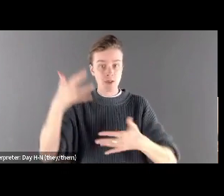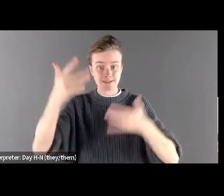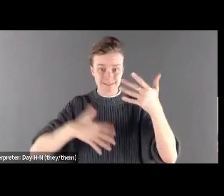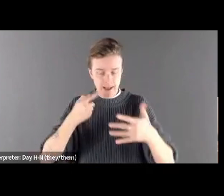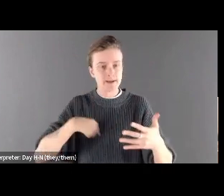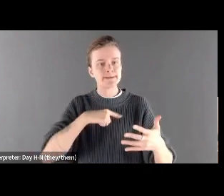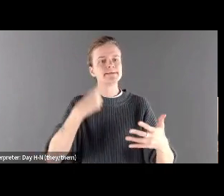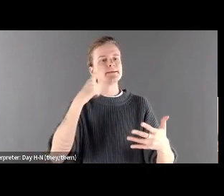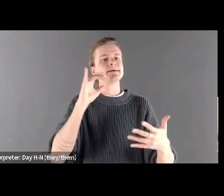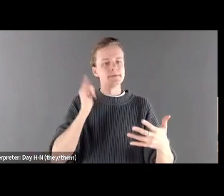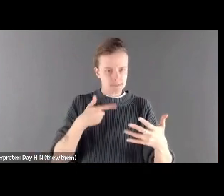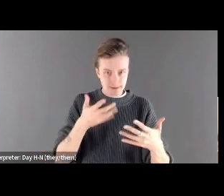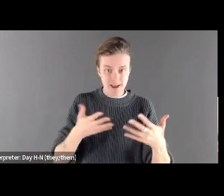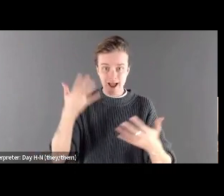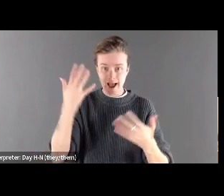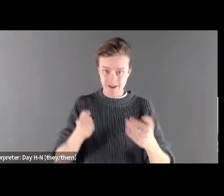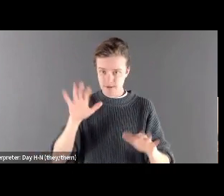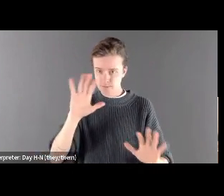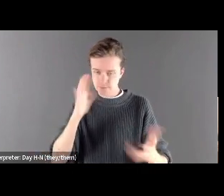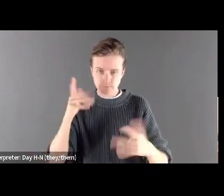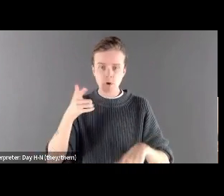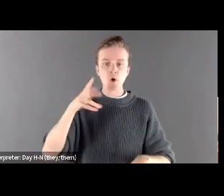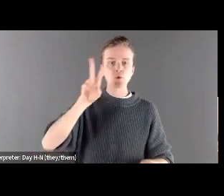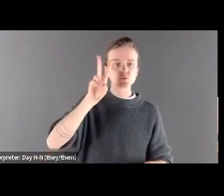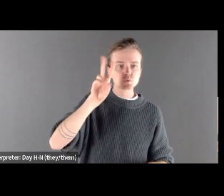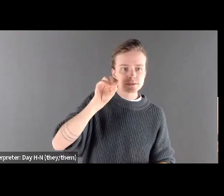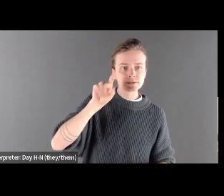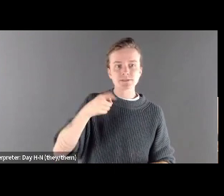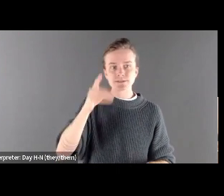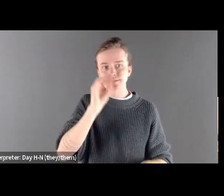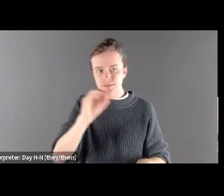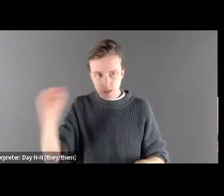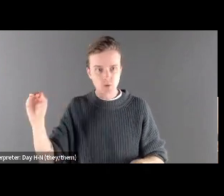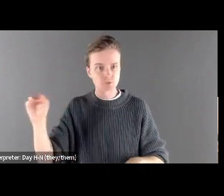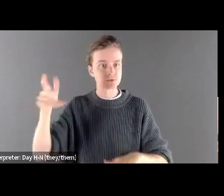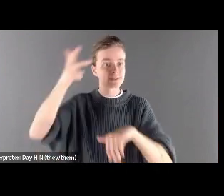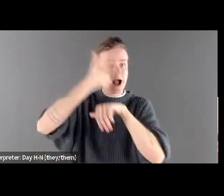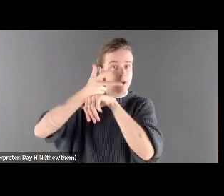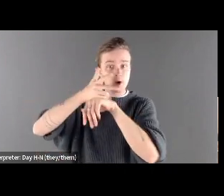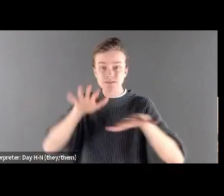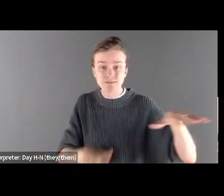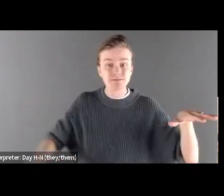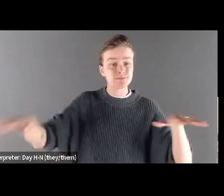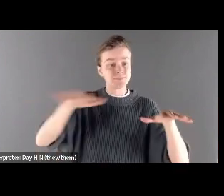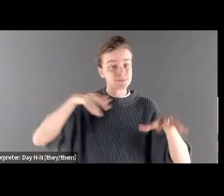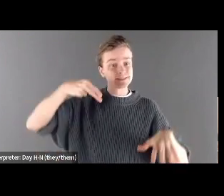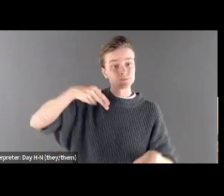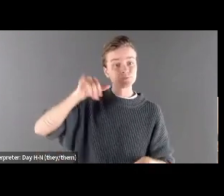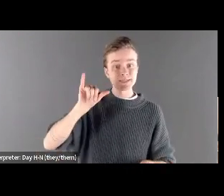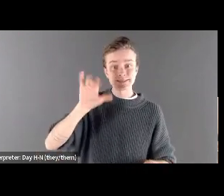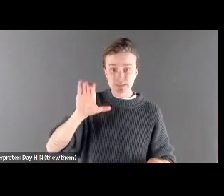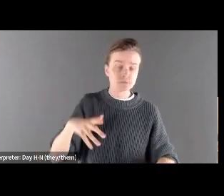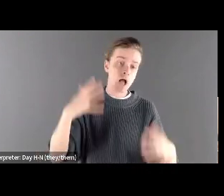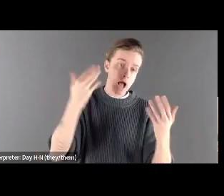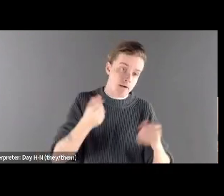a number above 20,000 cameras across all of New York City, which is what you're seeing here. Some of them are private, some of them are public,